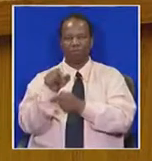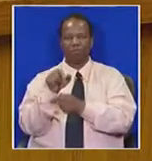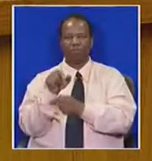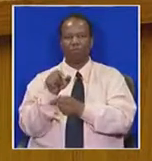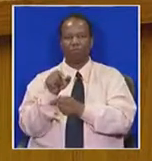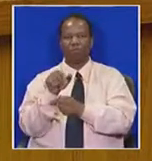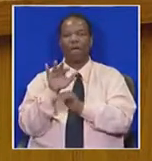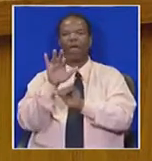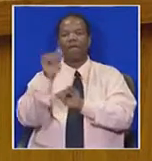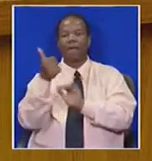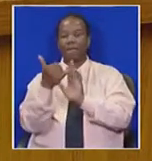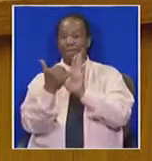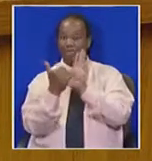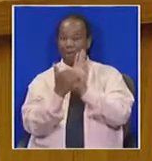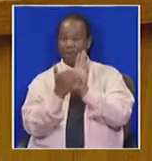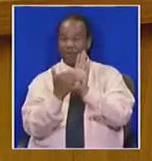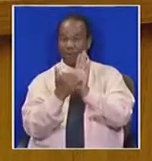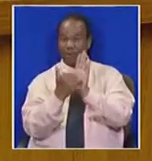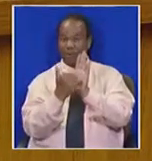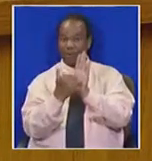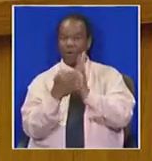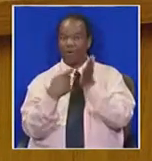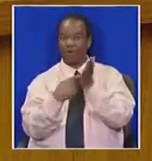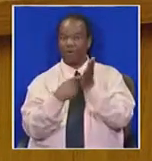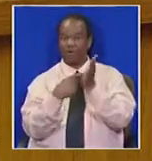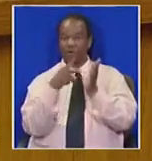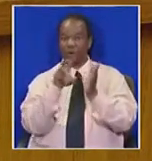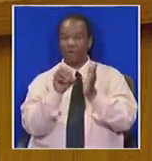The matric results of 2017